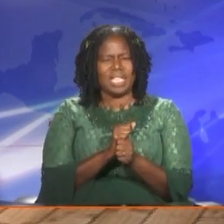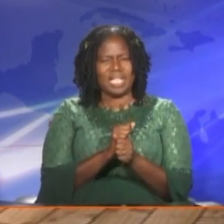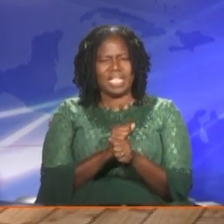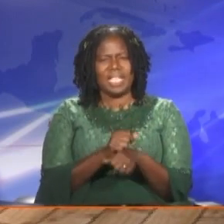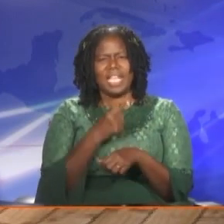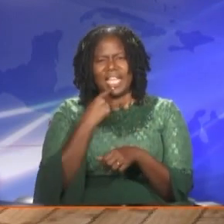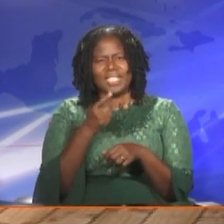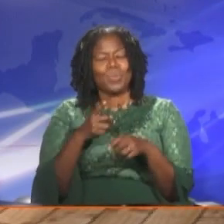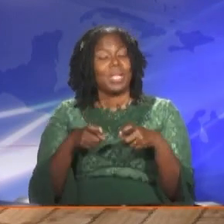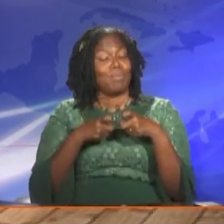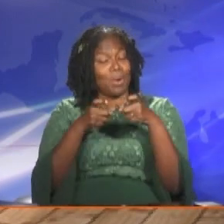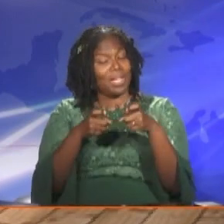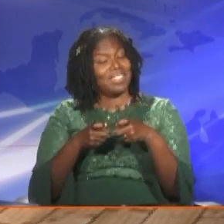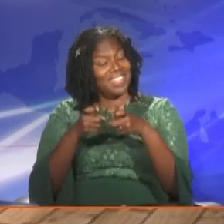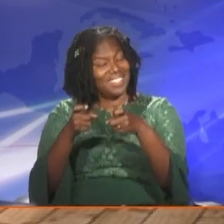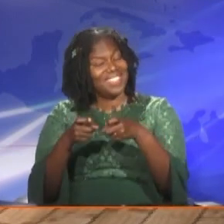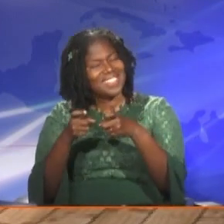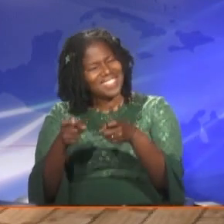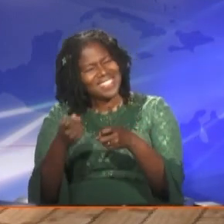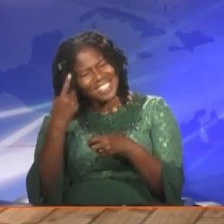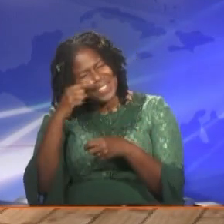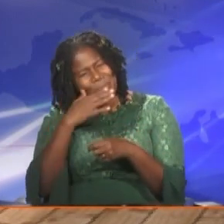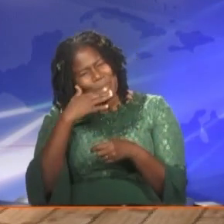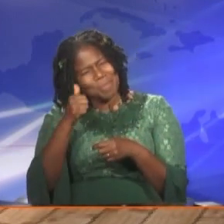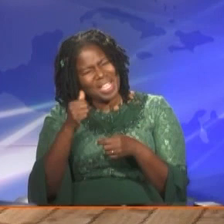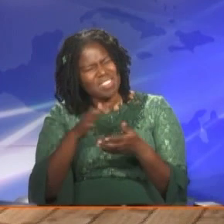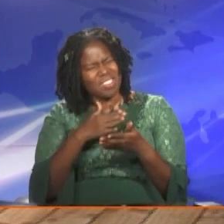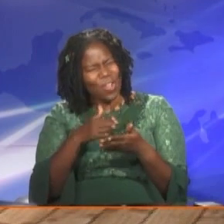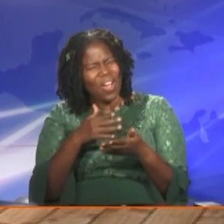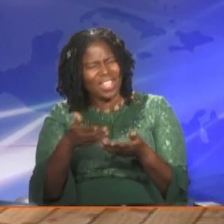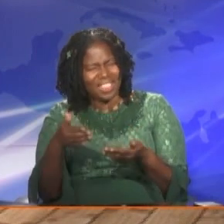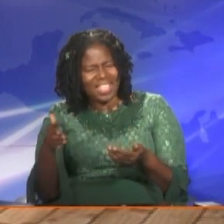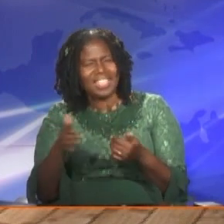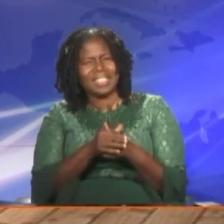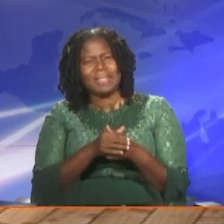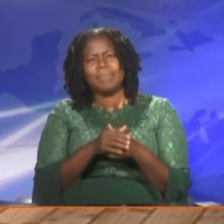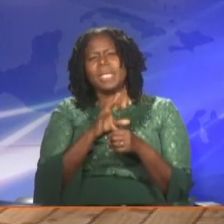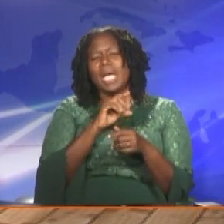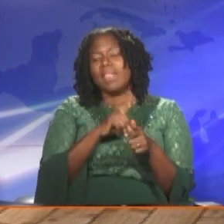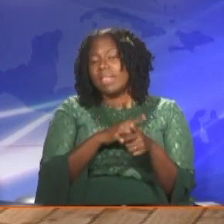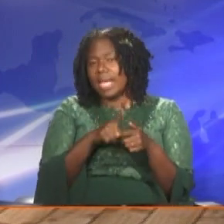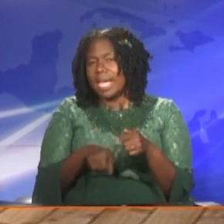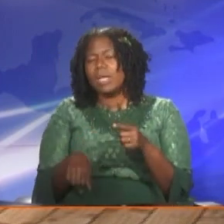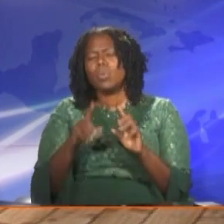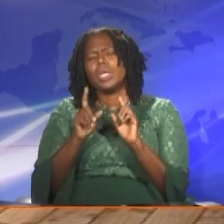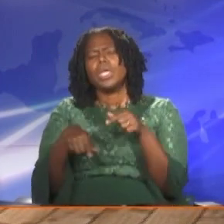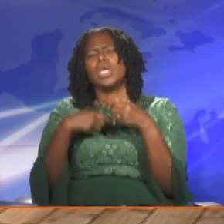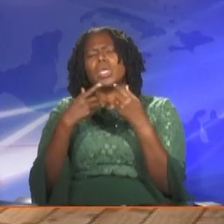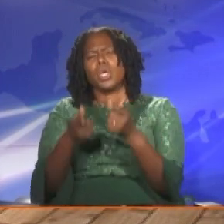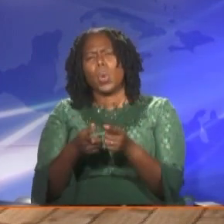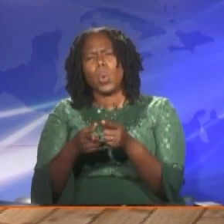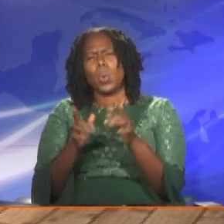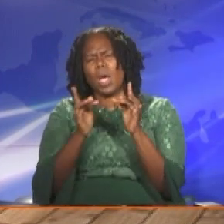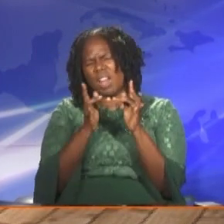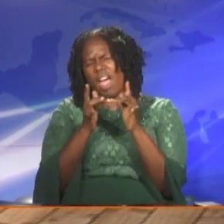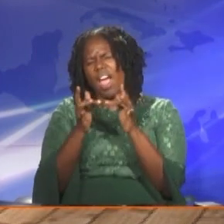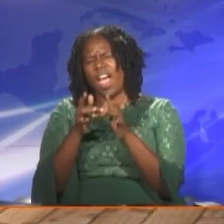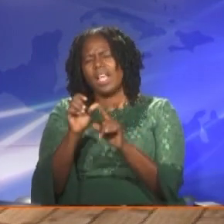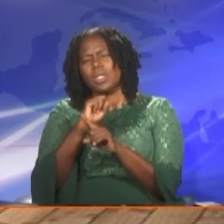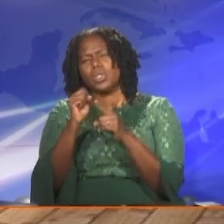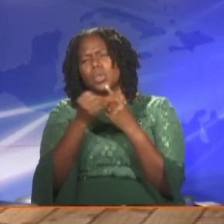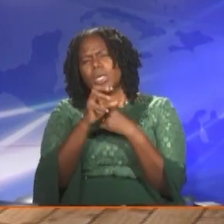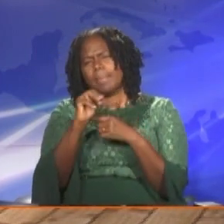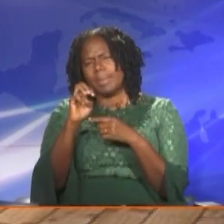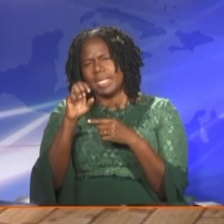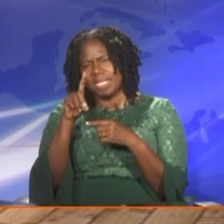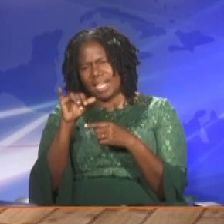entries. And we continue to engage children via social media to get their views from the public as well. We have visited schools,